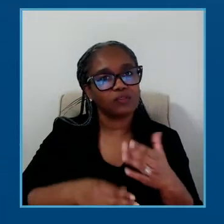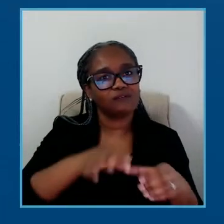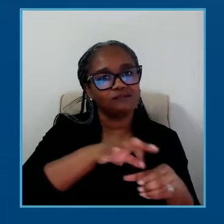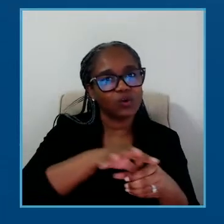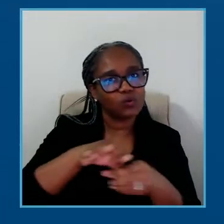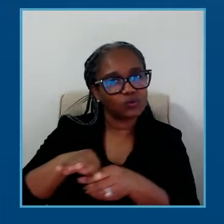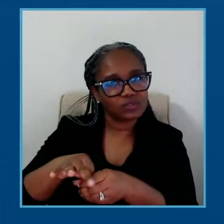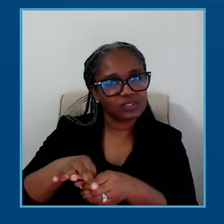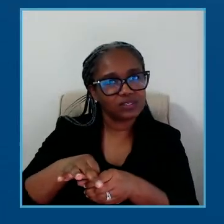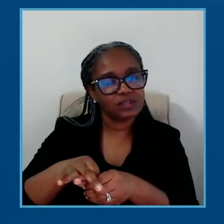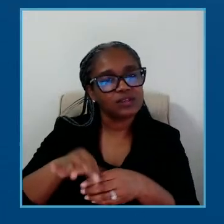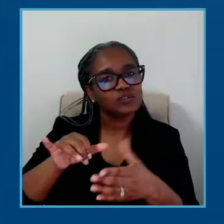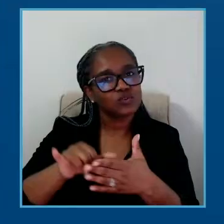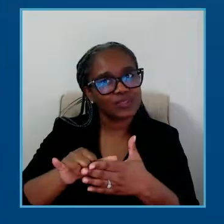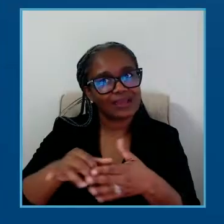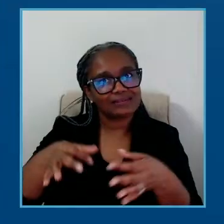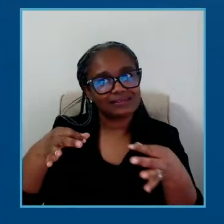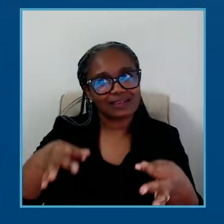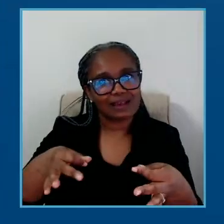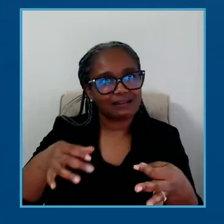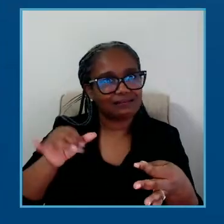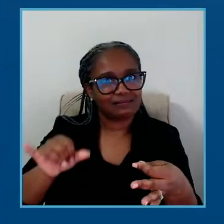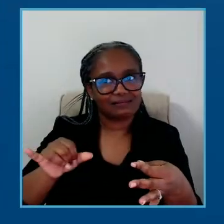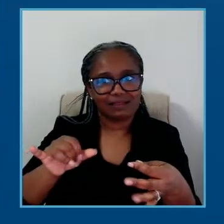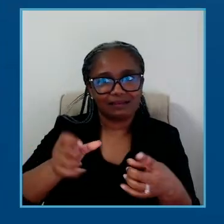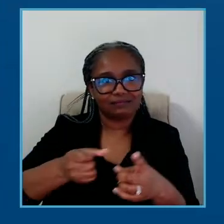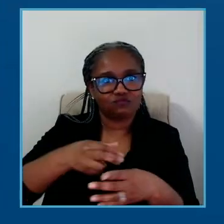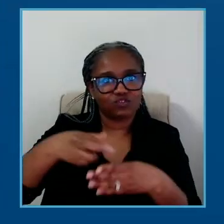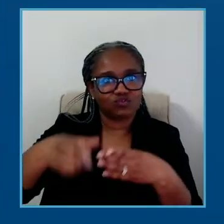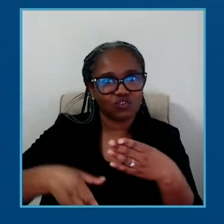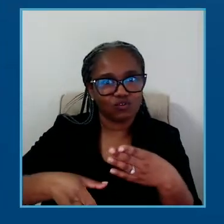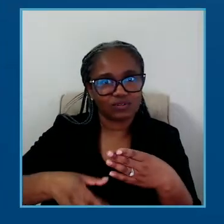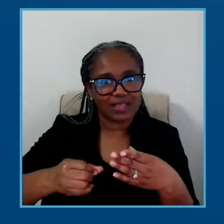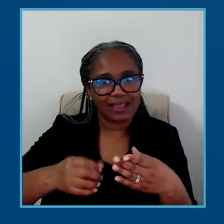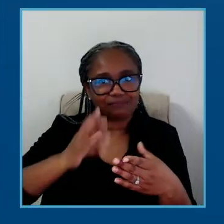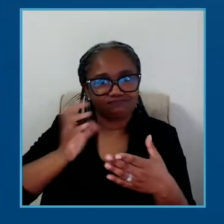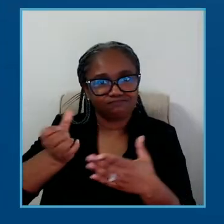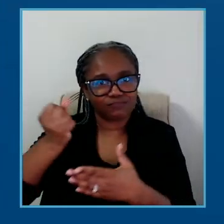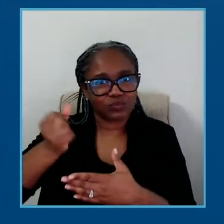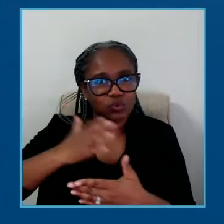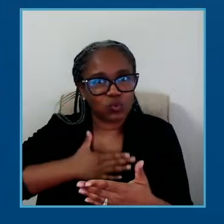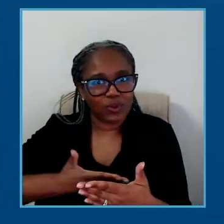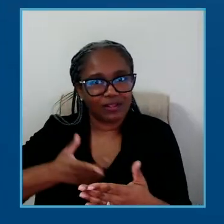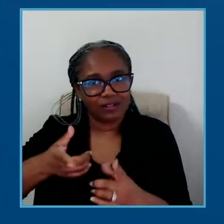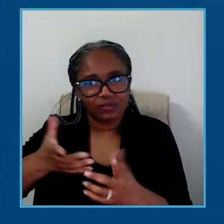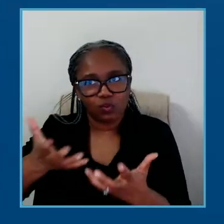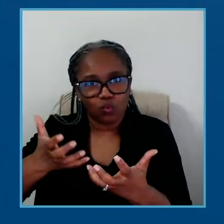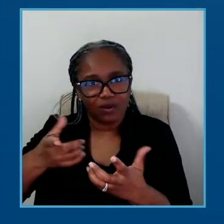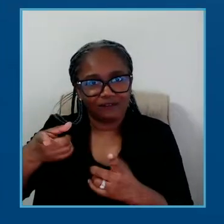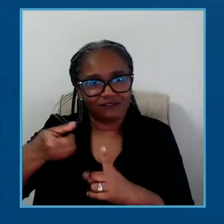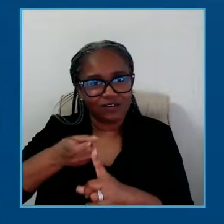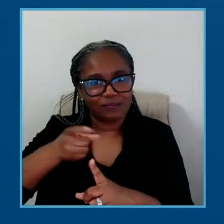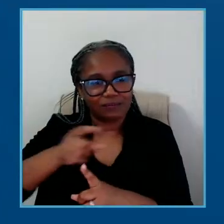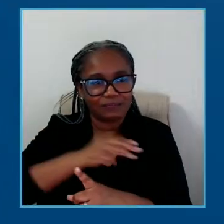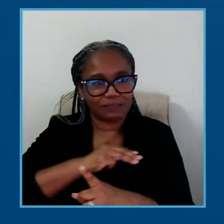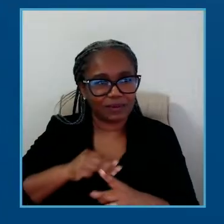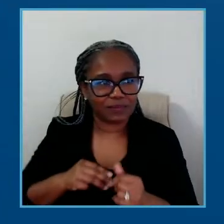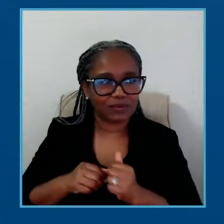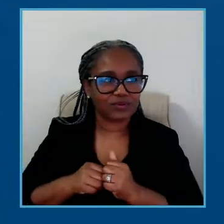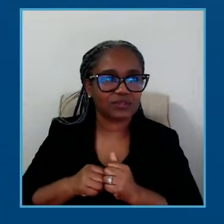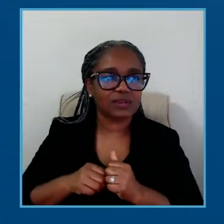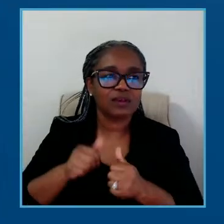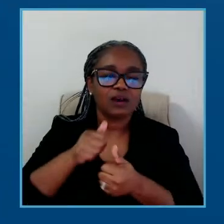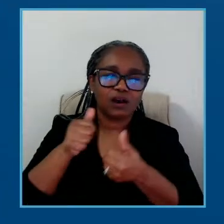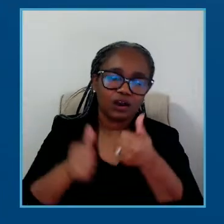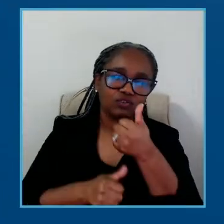of the majority on either of the 2 questions. Under Robert's Rules of Order newly revised, these procedures result in a continuing breach so